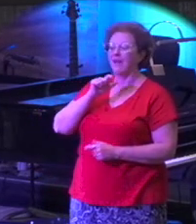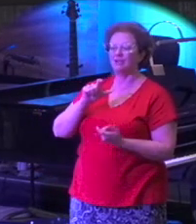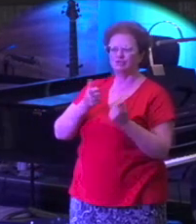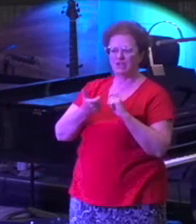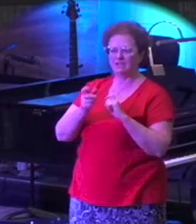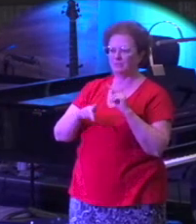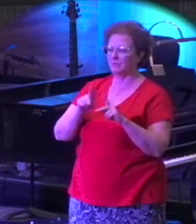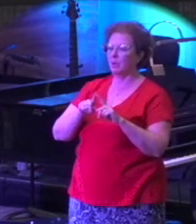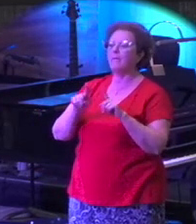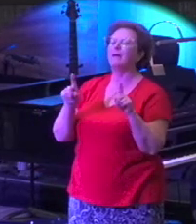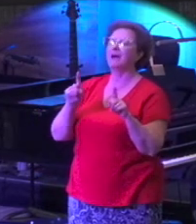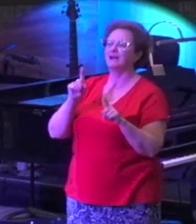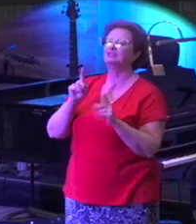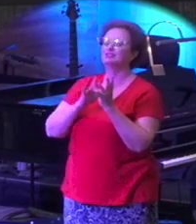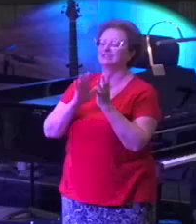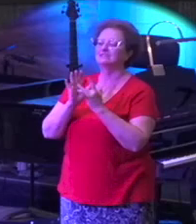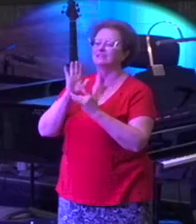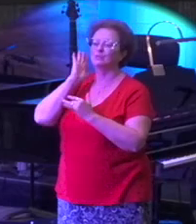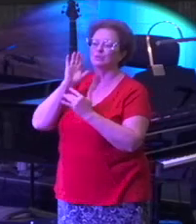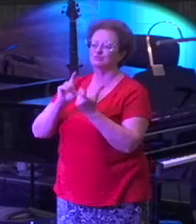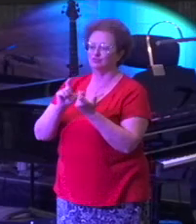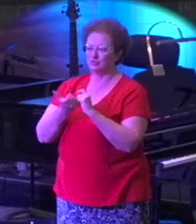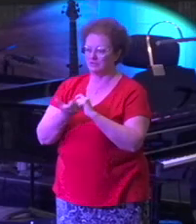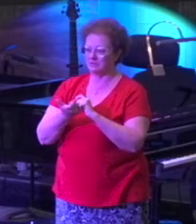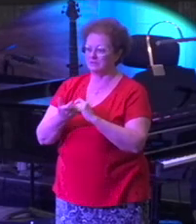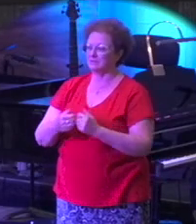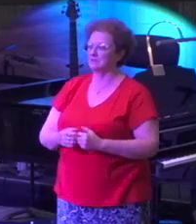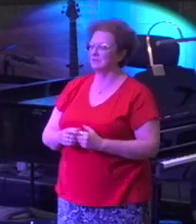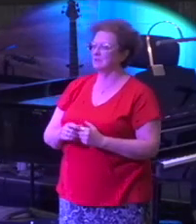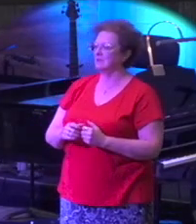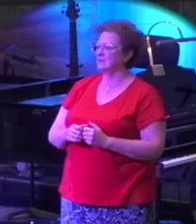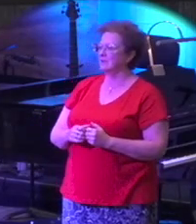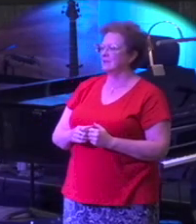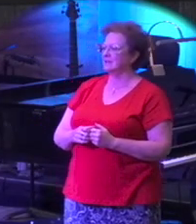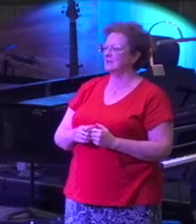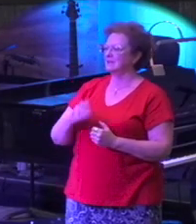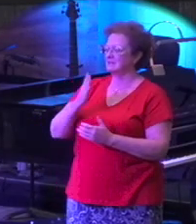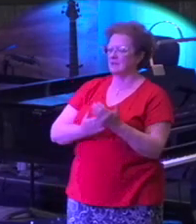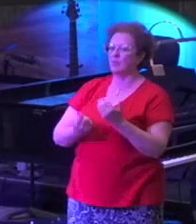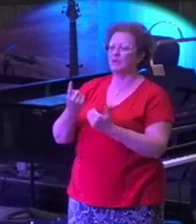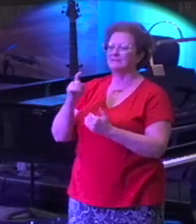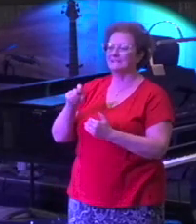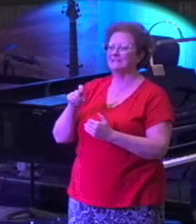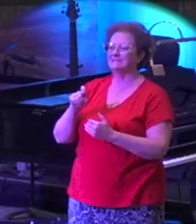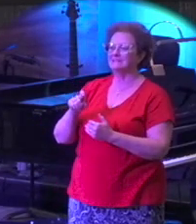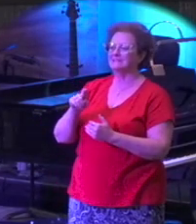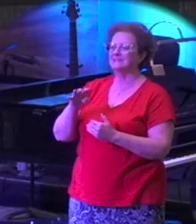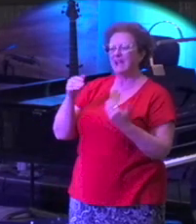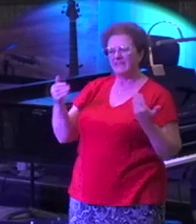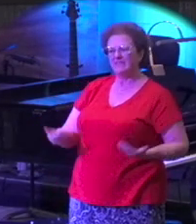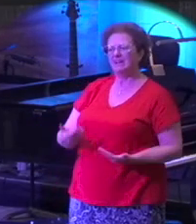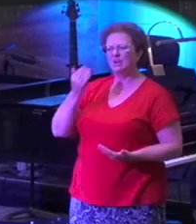be Jesus who turns it around. But how do they know about Jesus unless somebody's going to invite them to know him? Listen